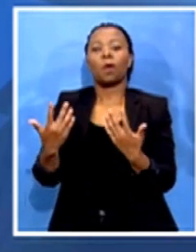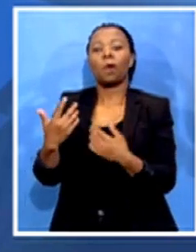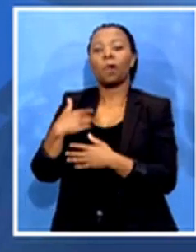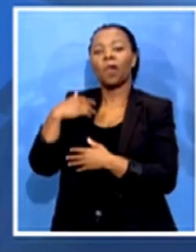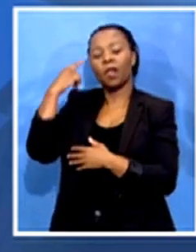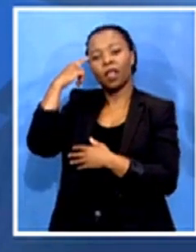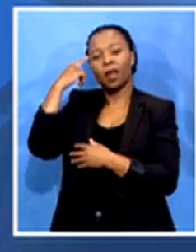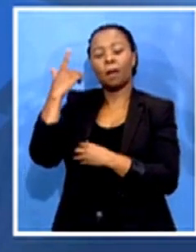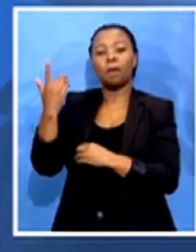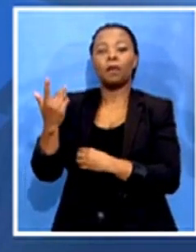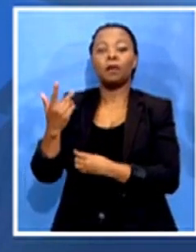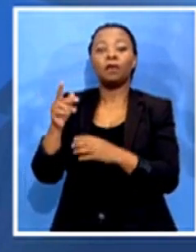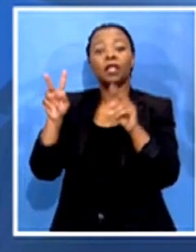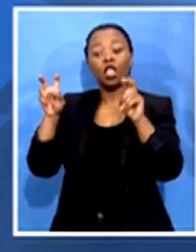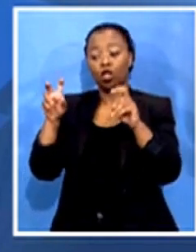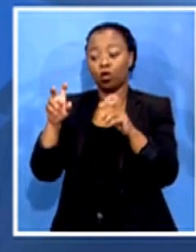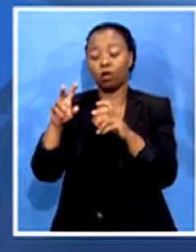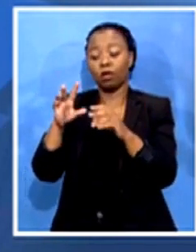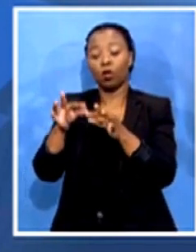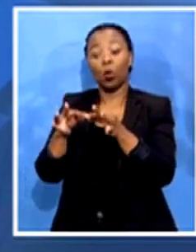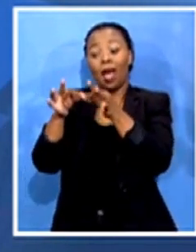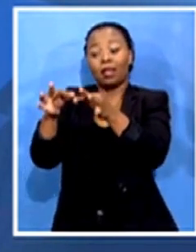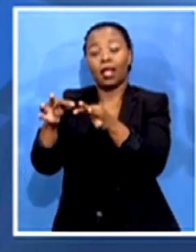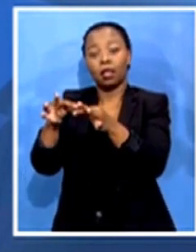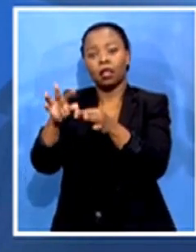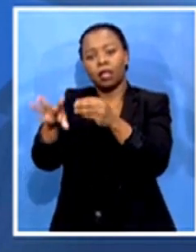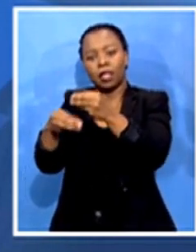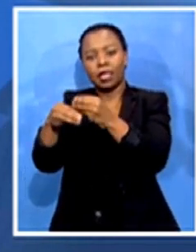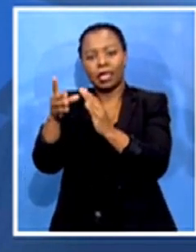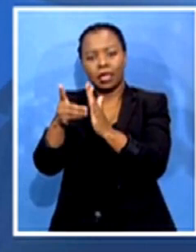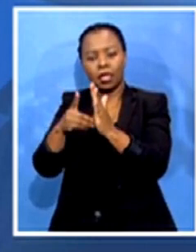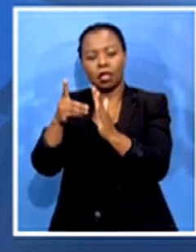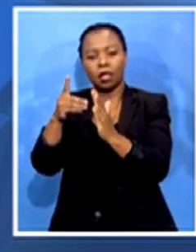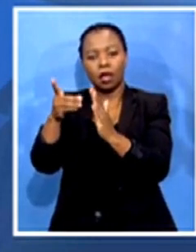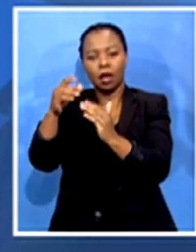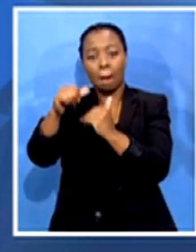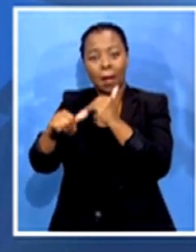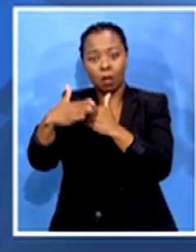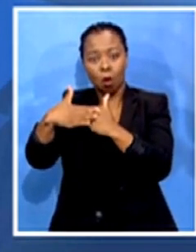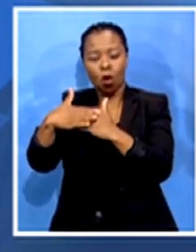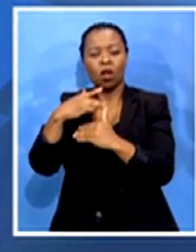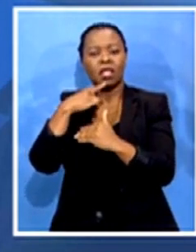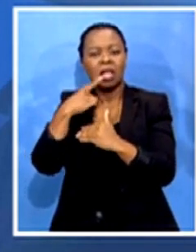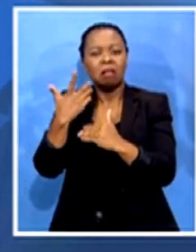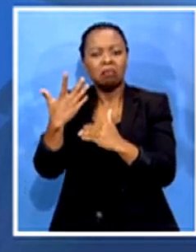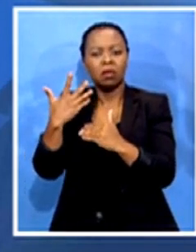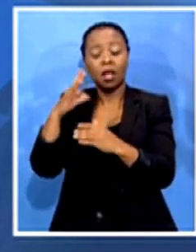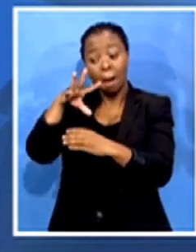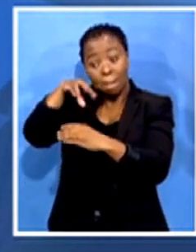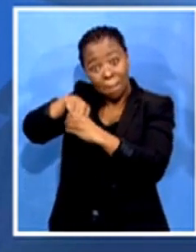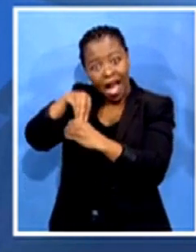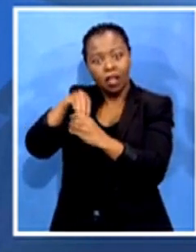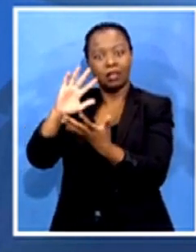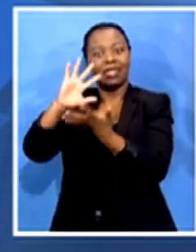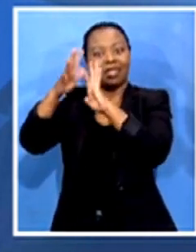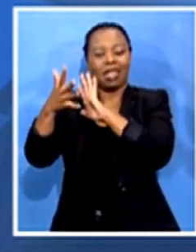extension is very important to understand that it becomes part of the disaster relief. When it was done initially, it was